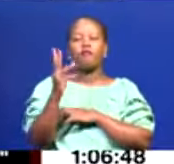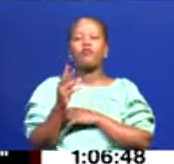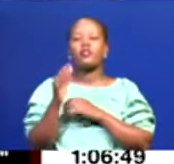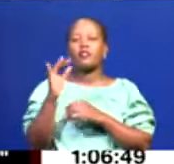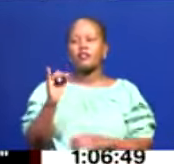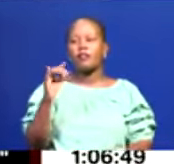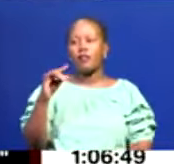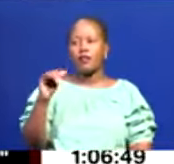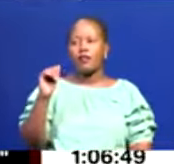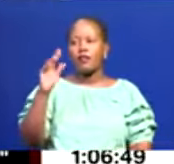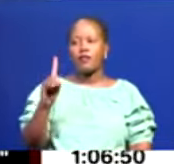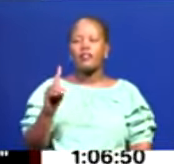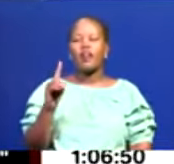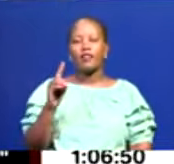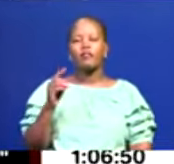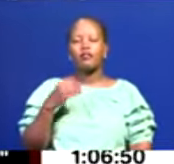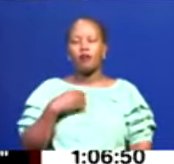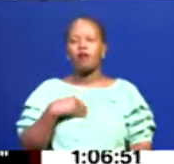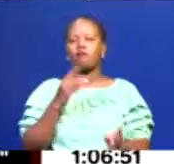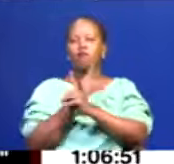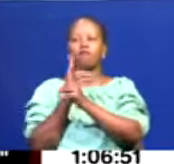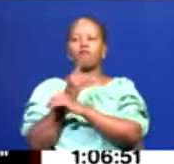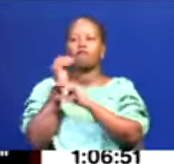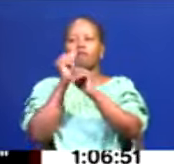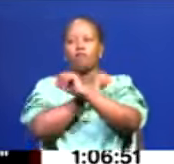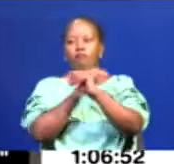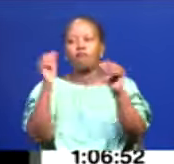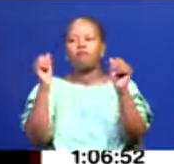Summit of Heads of State and Government